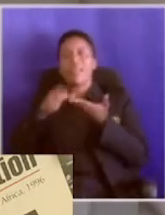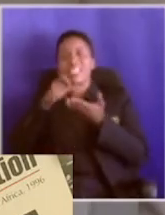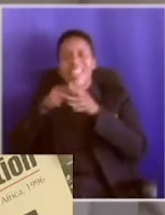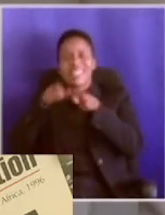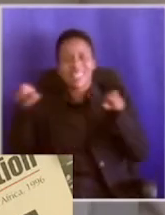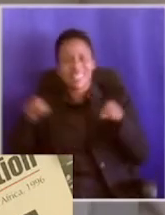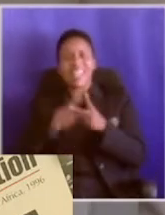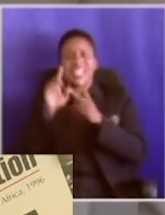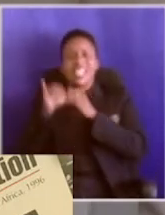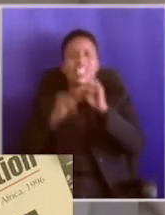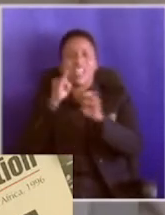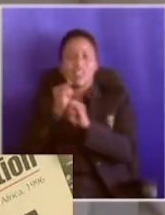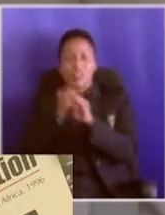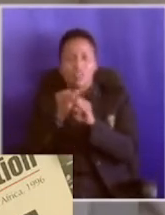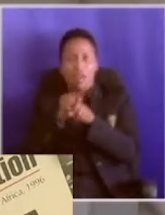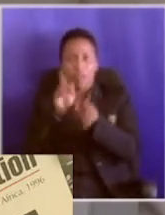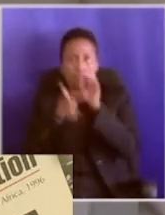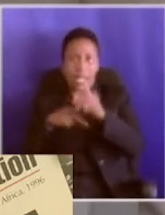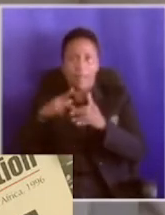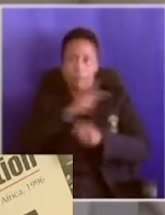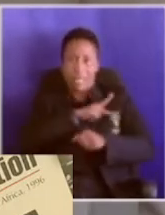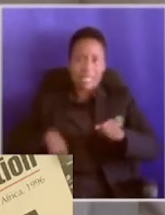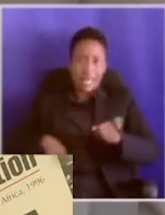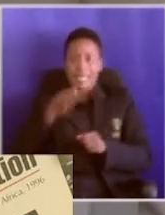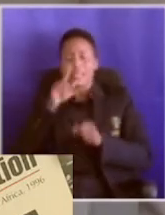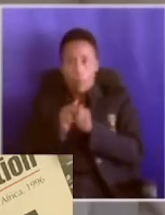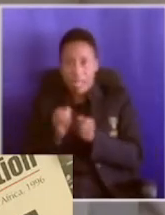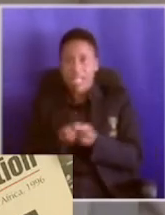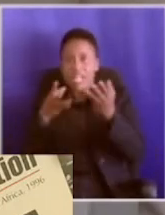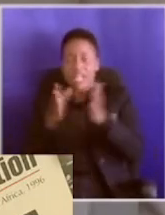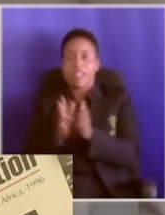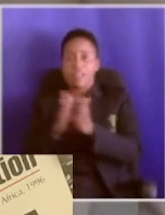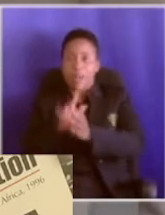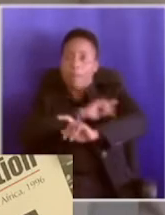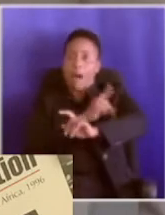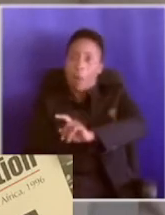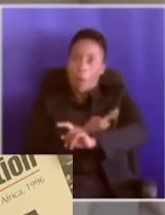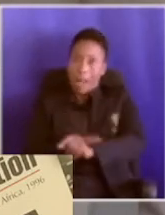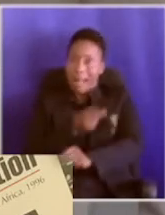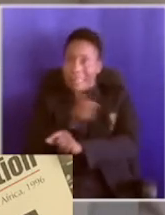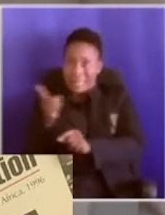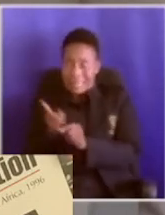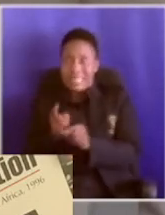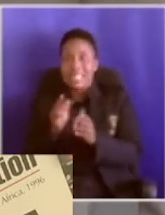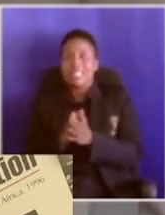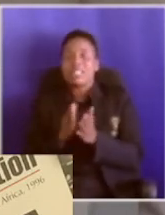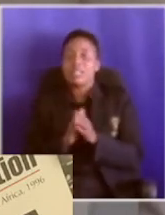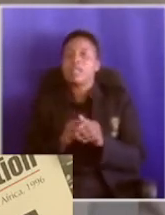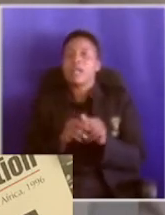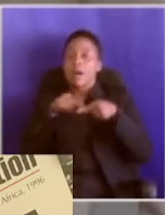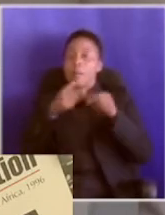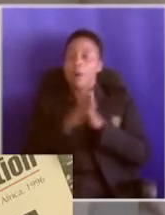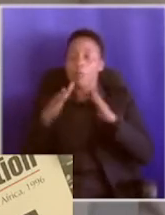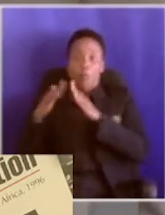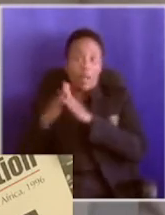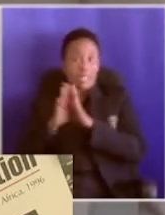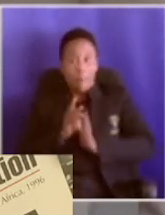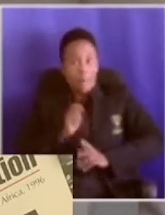international precedent, indicates that giving a government powers to arbitrarily expropriate property without